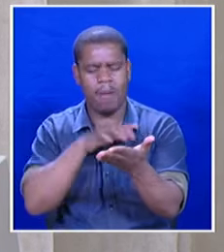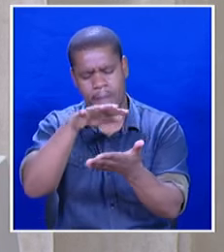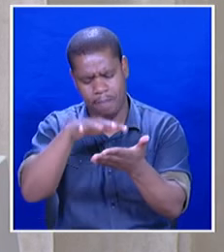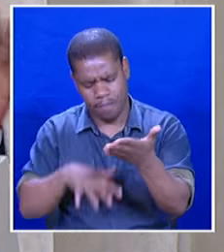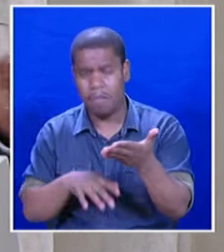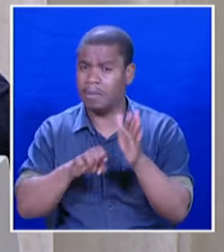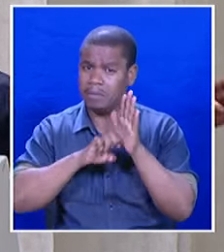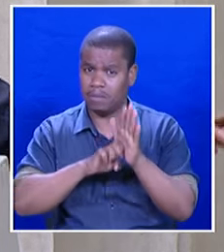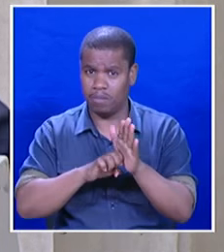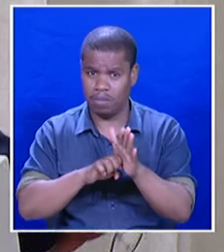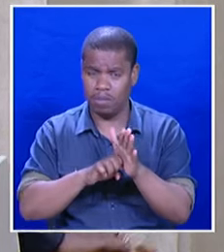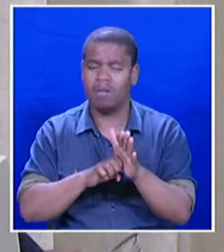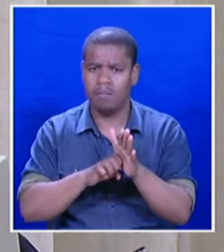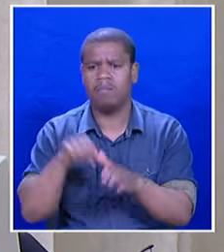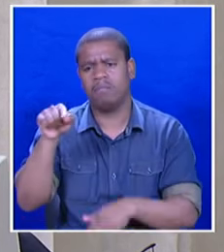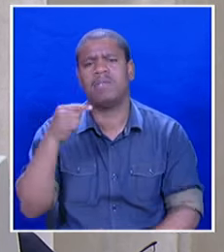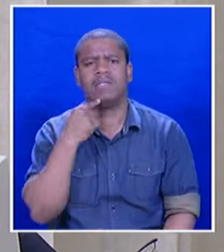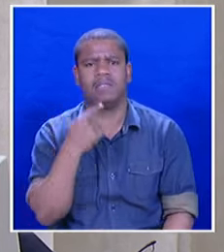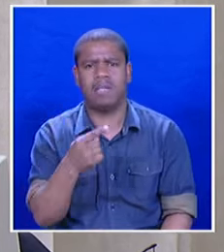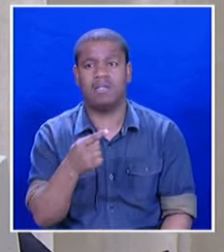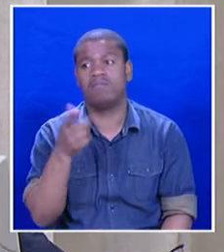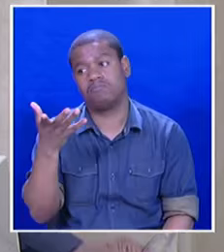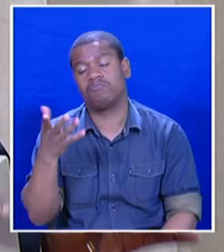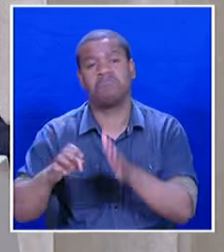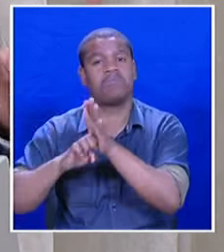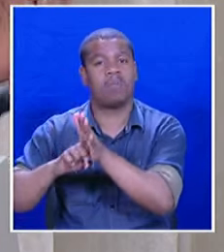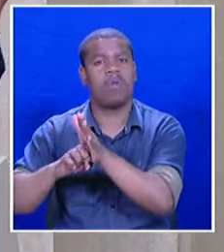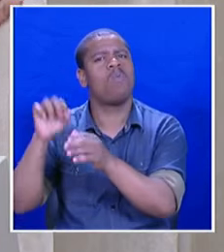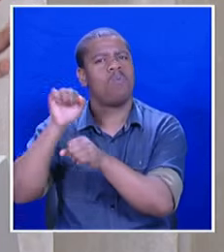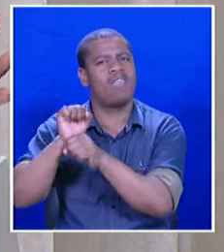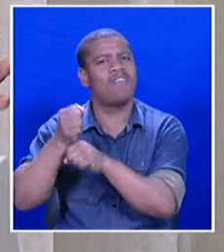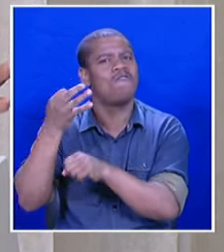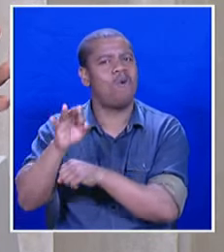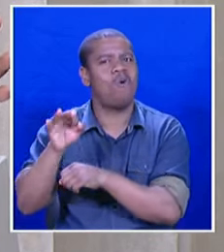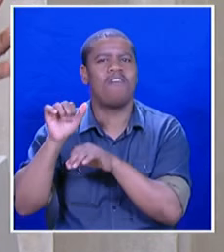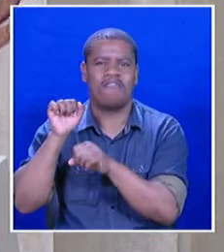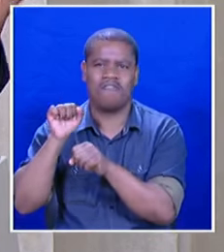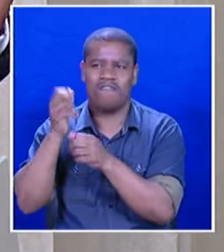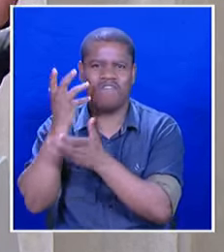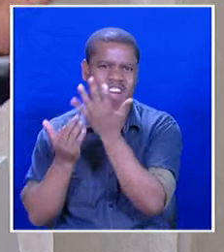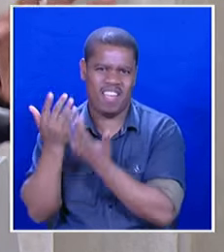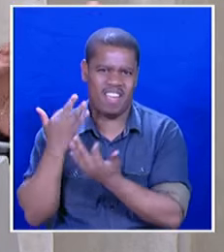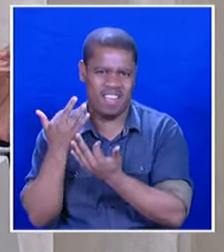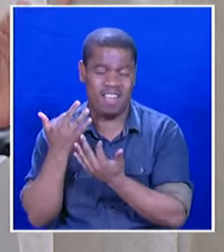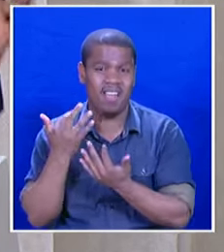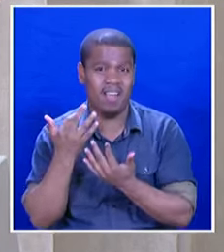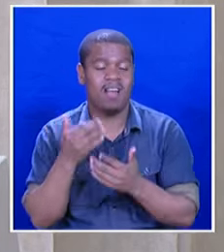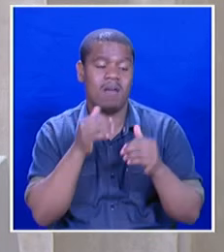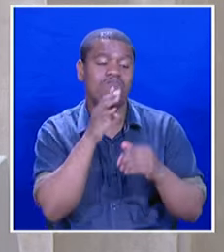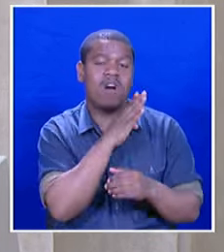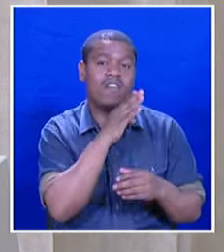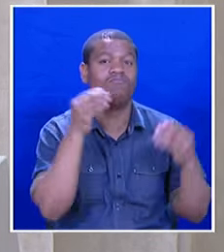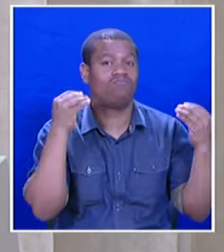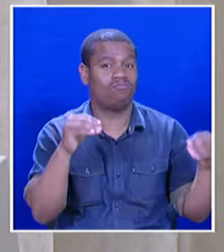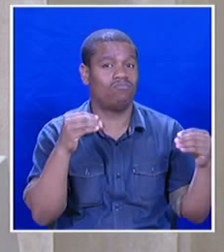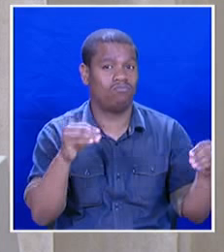was working for fire. This is where the private sector and government have been able to participate